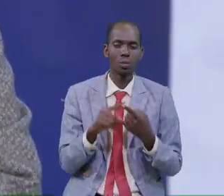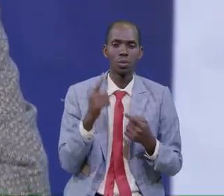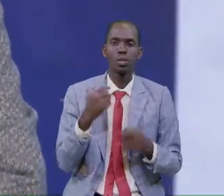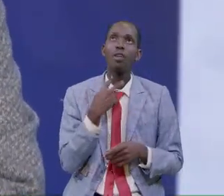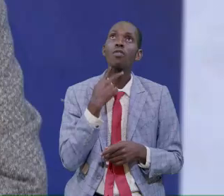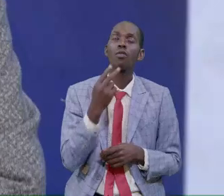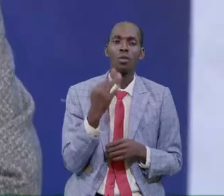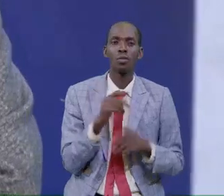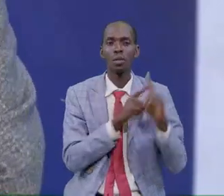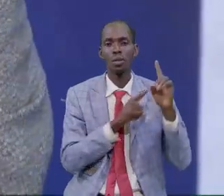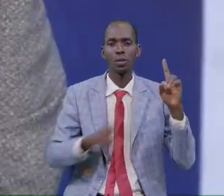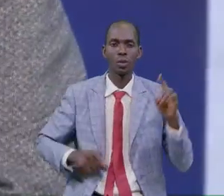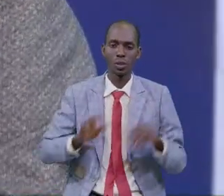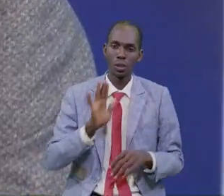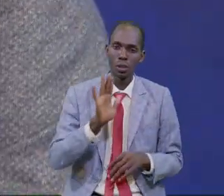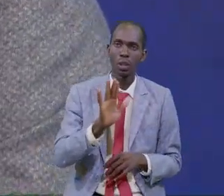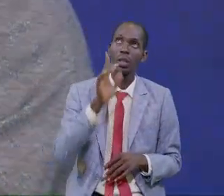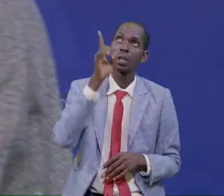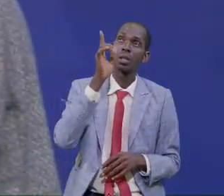thy God.